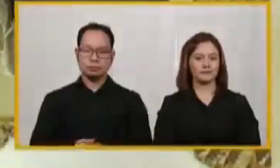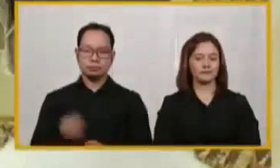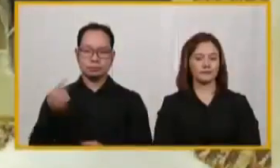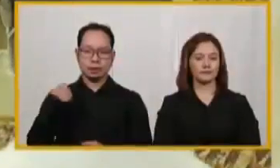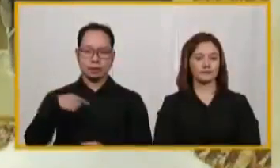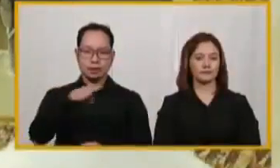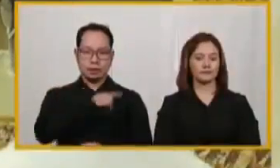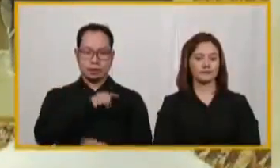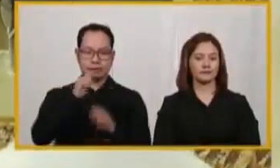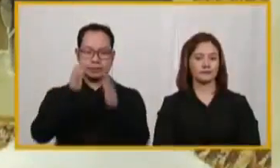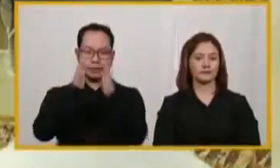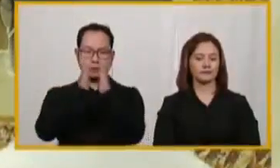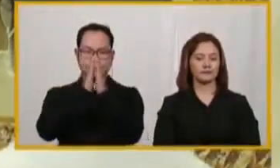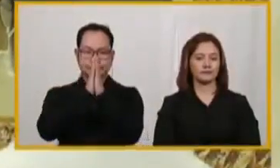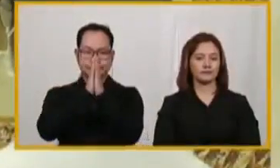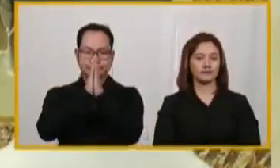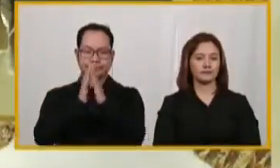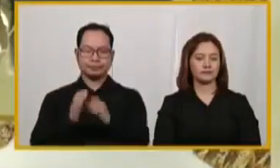Let us pray.